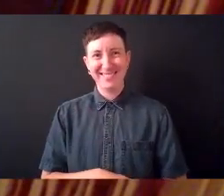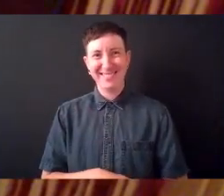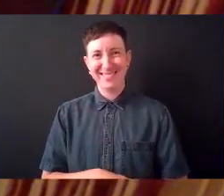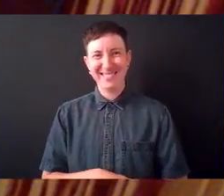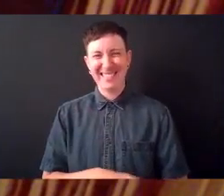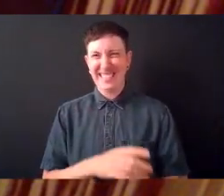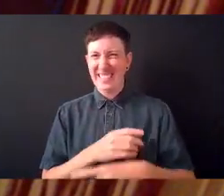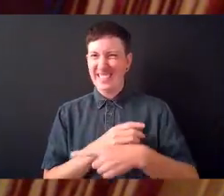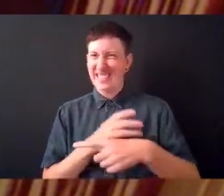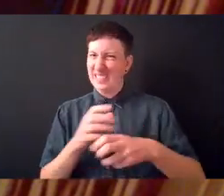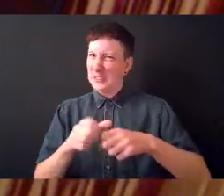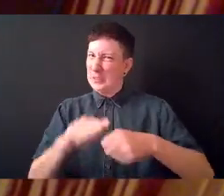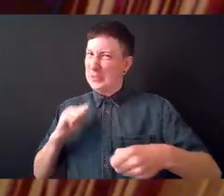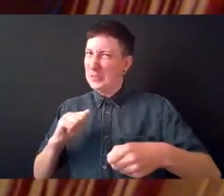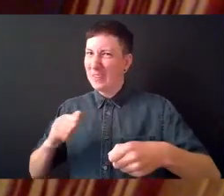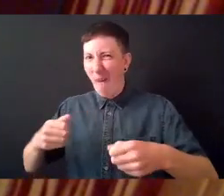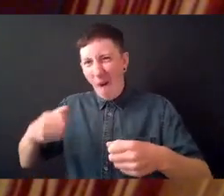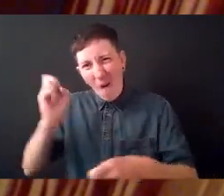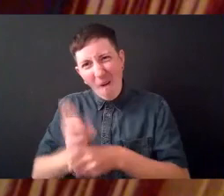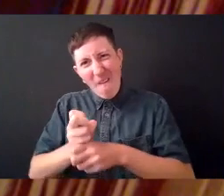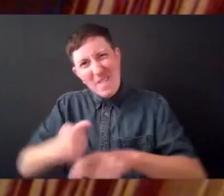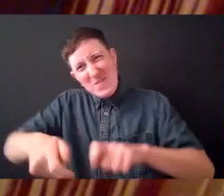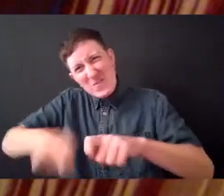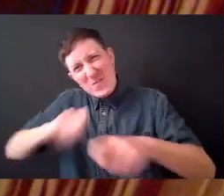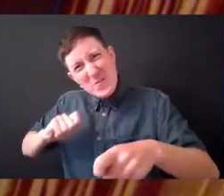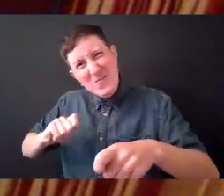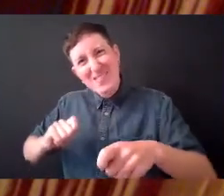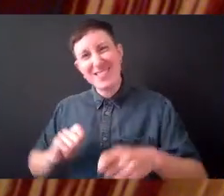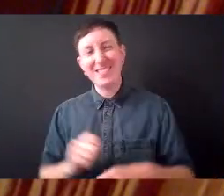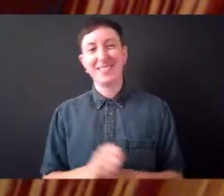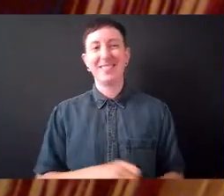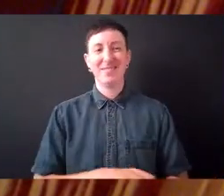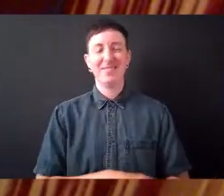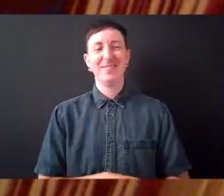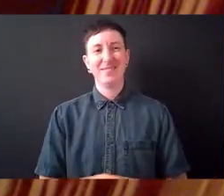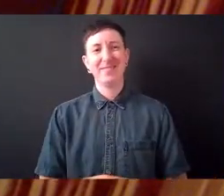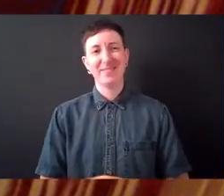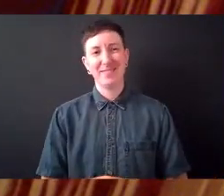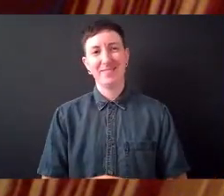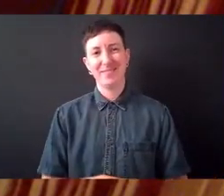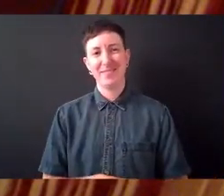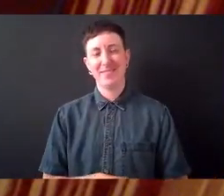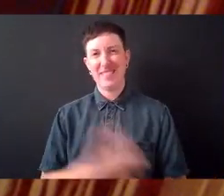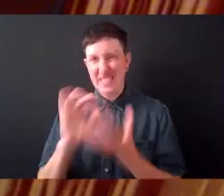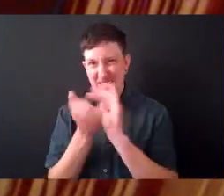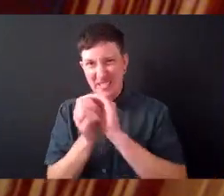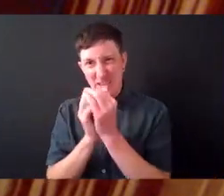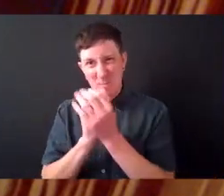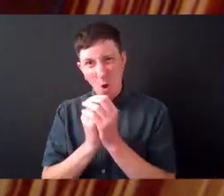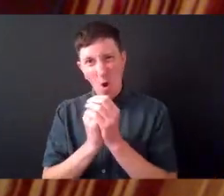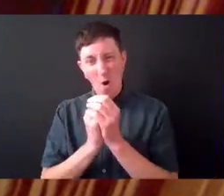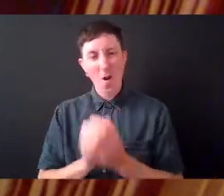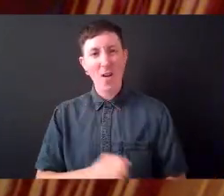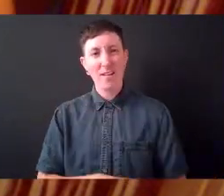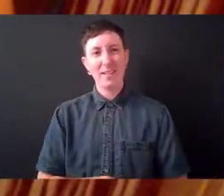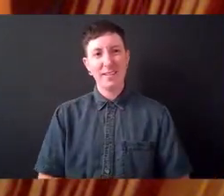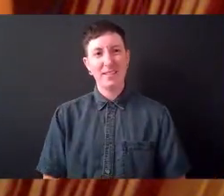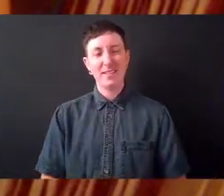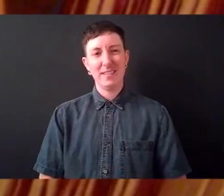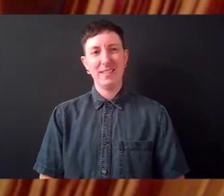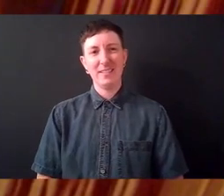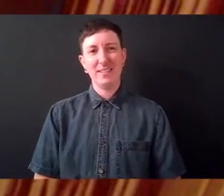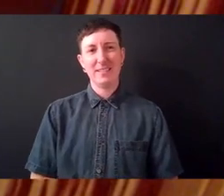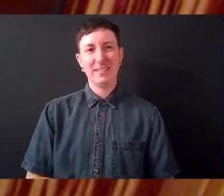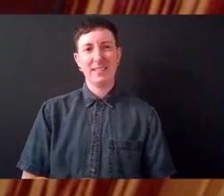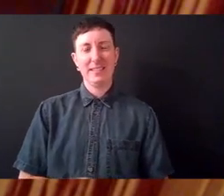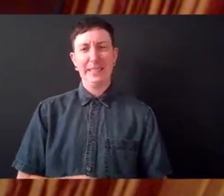Wow, those quarantine muscles. So I'm going to grab just a section like this and crumple it up into a ball. And you want to get it nice